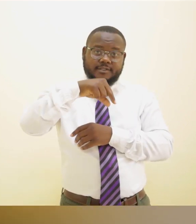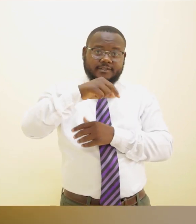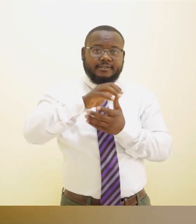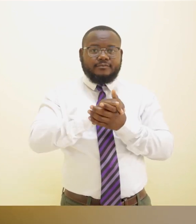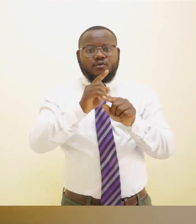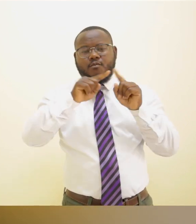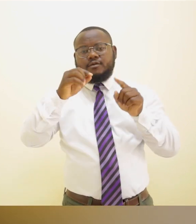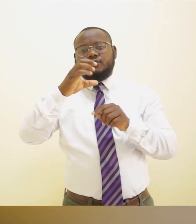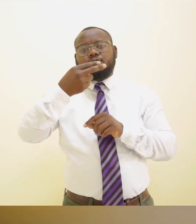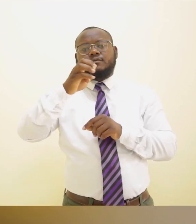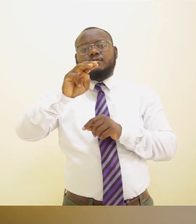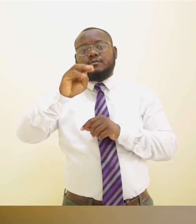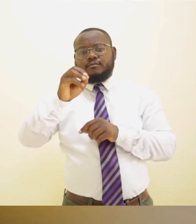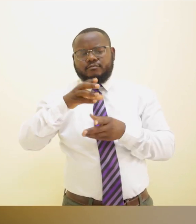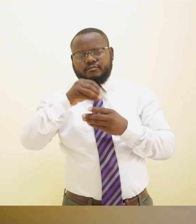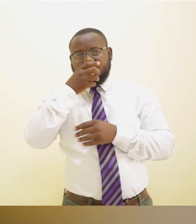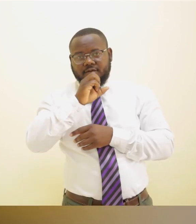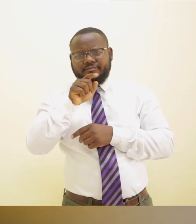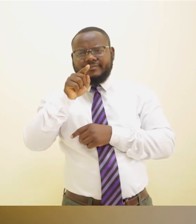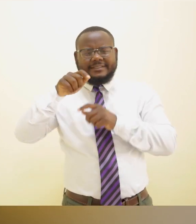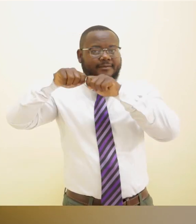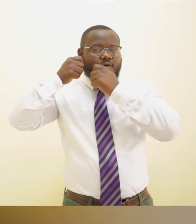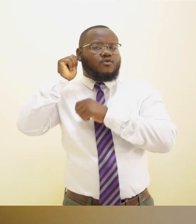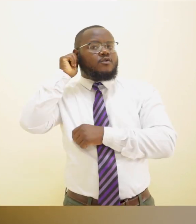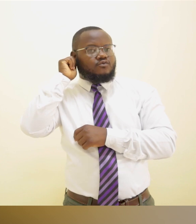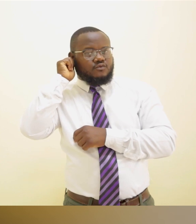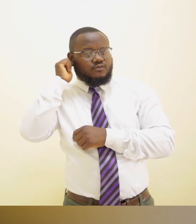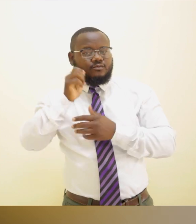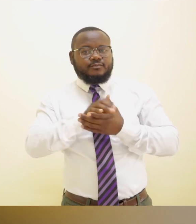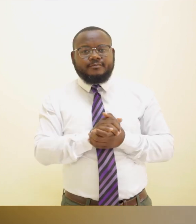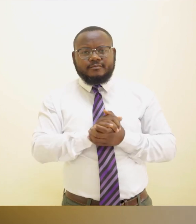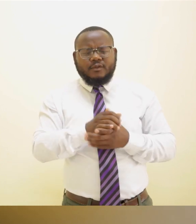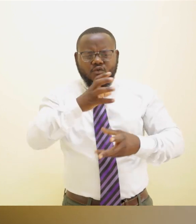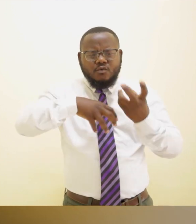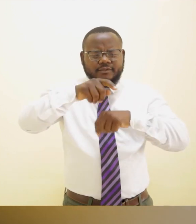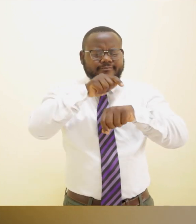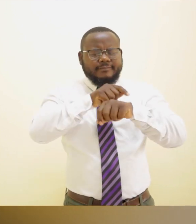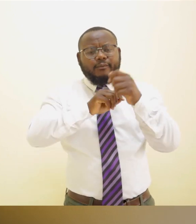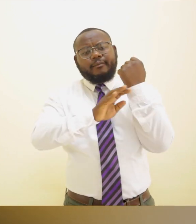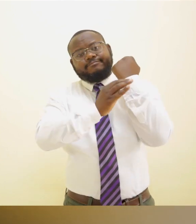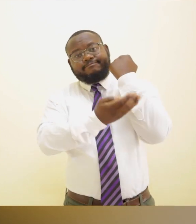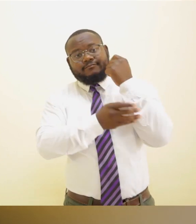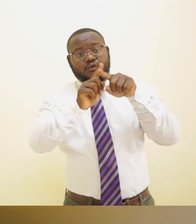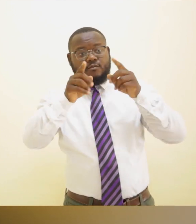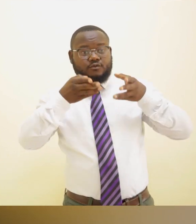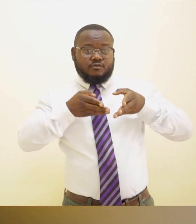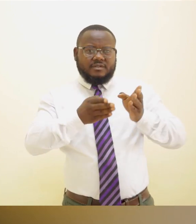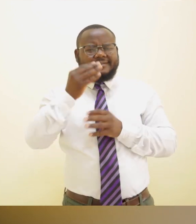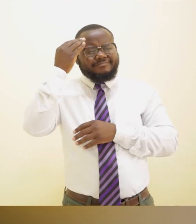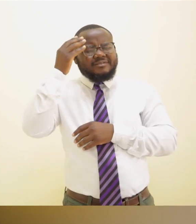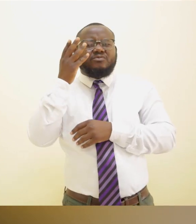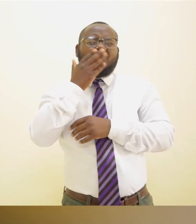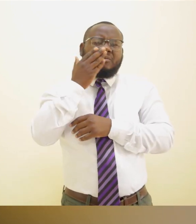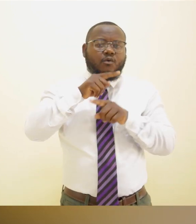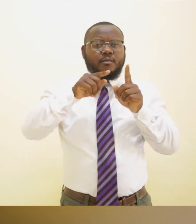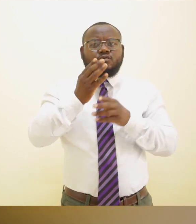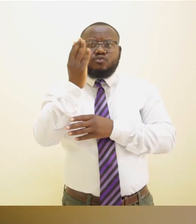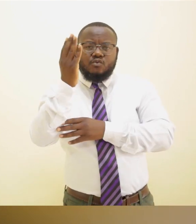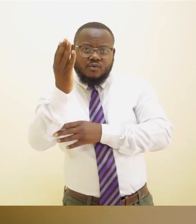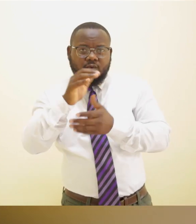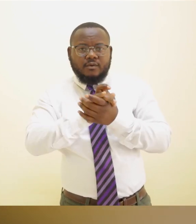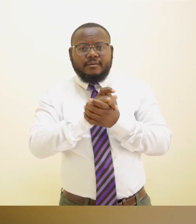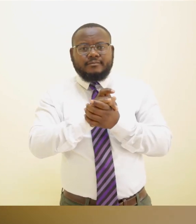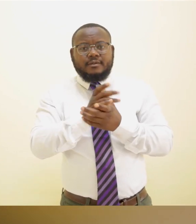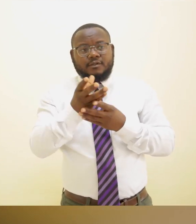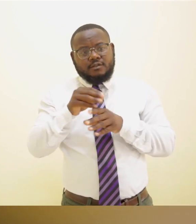or chemotherapy drugs, are toxic to the ear. Complications during pregnancy and birth, head injuries, aging, and